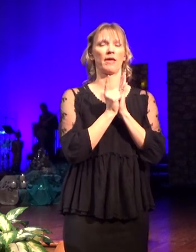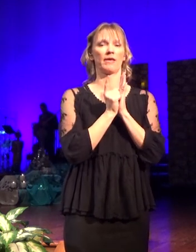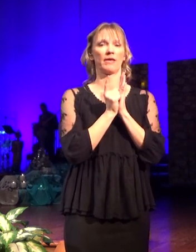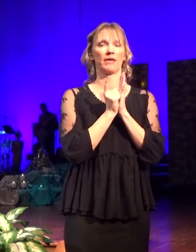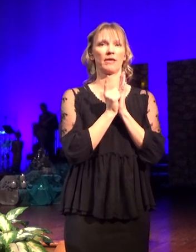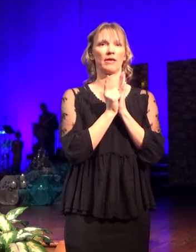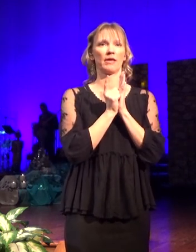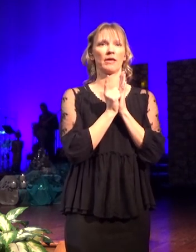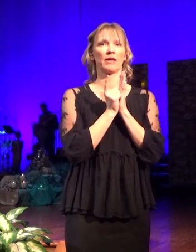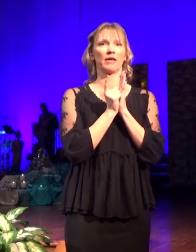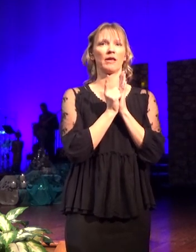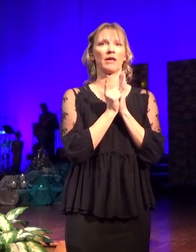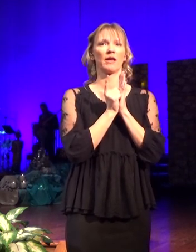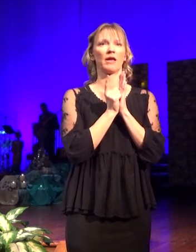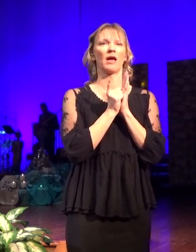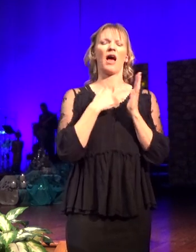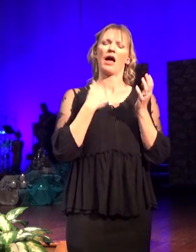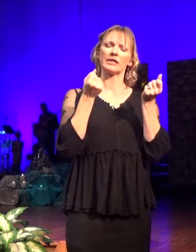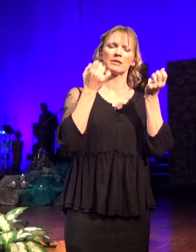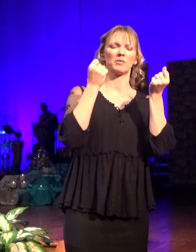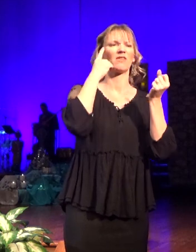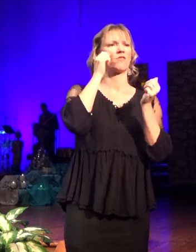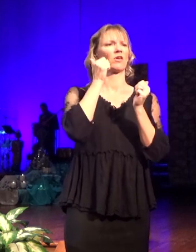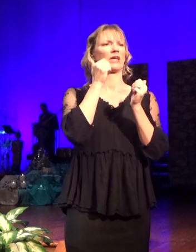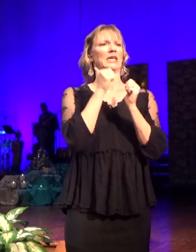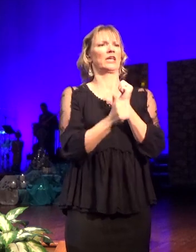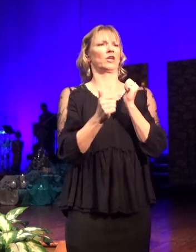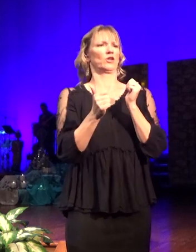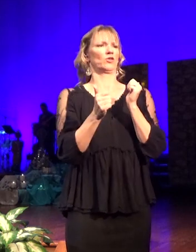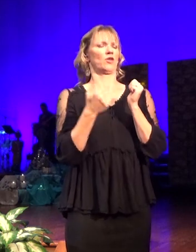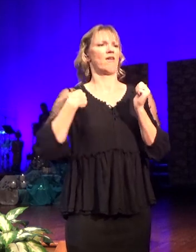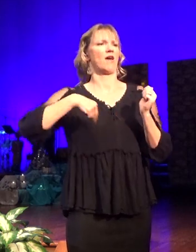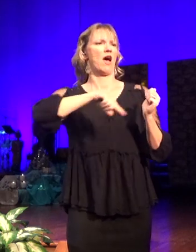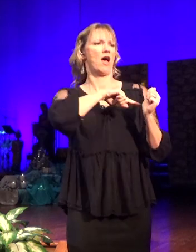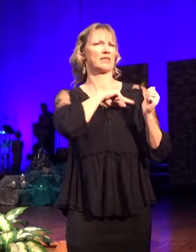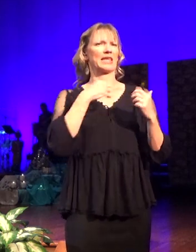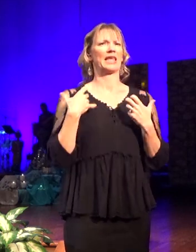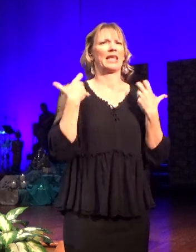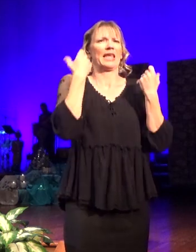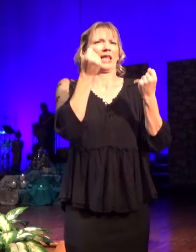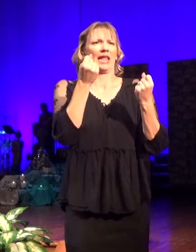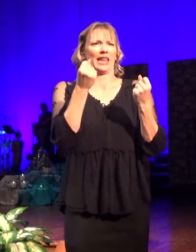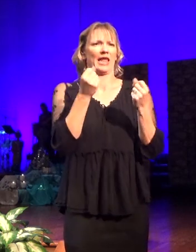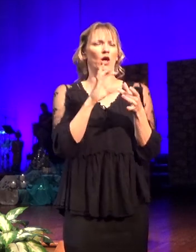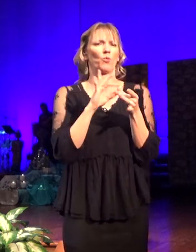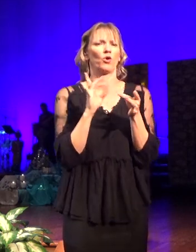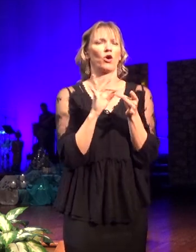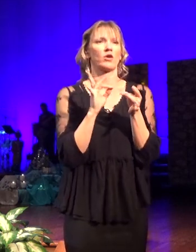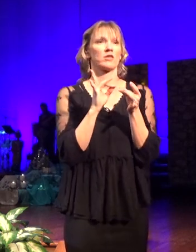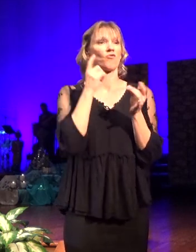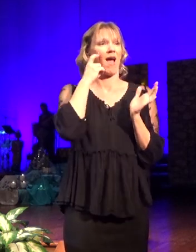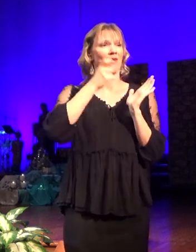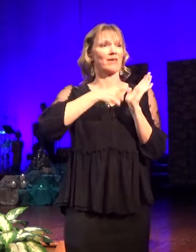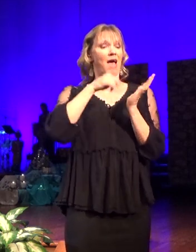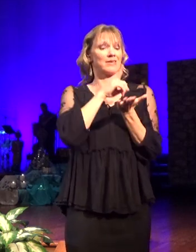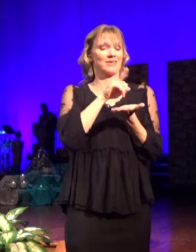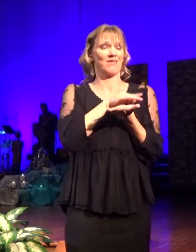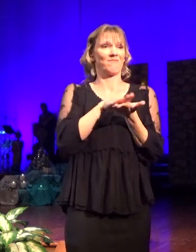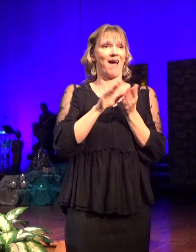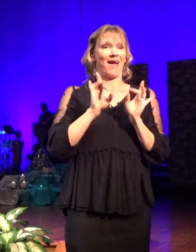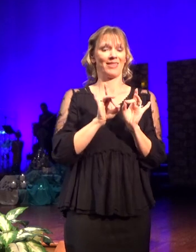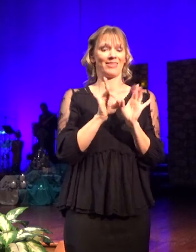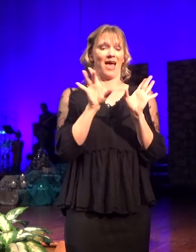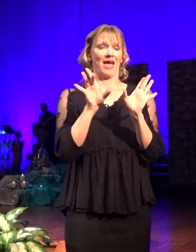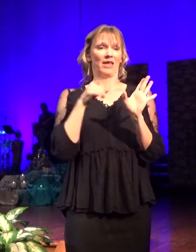I speak these healing words for each one of us, recognizing that that divine light that we call